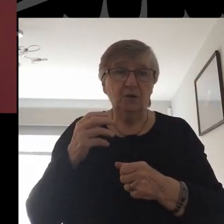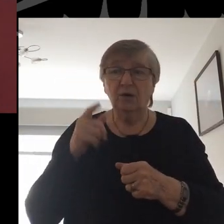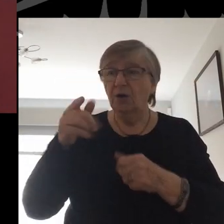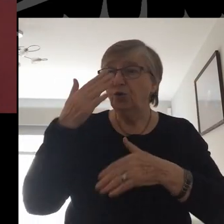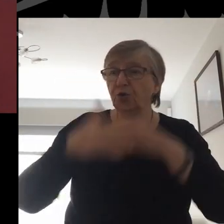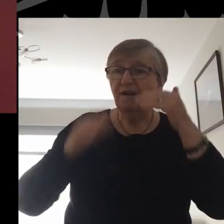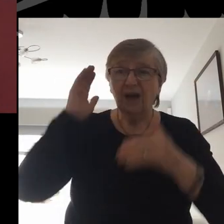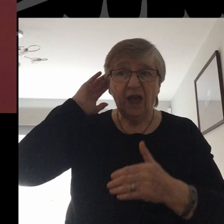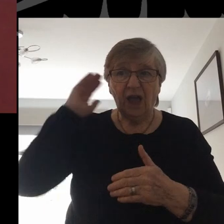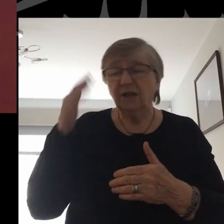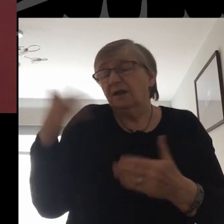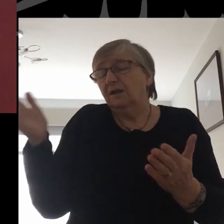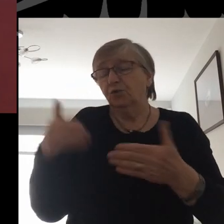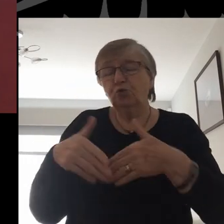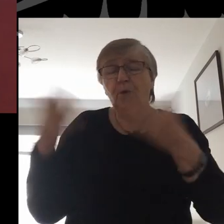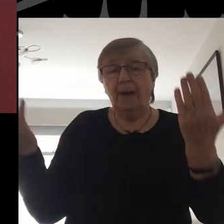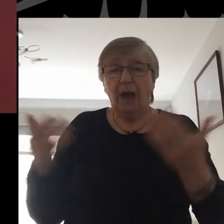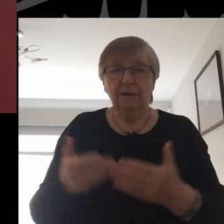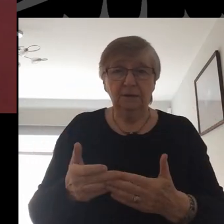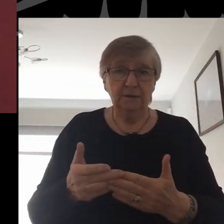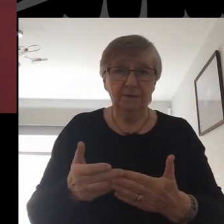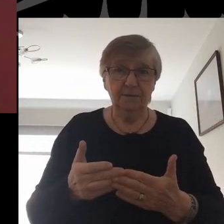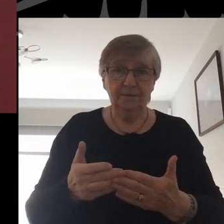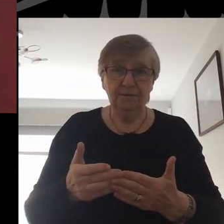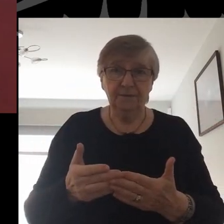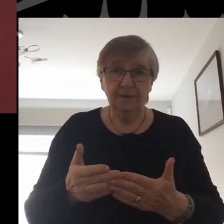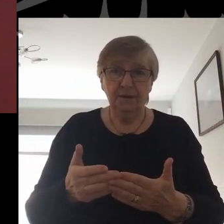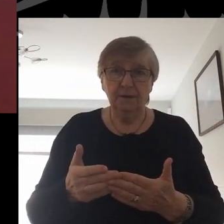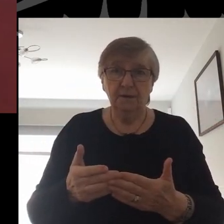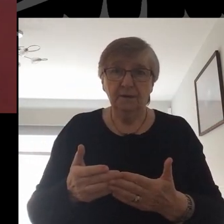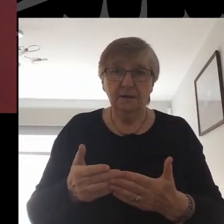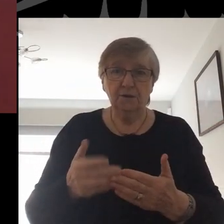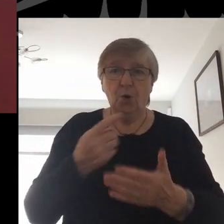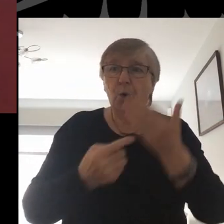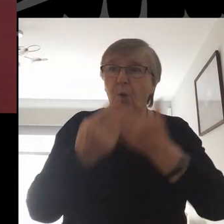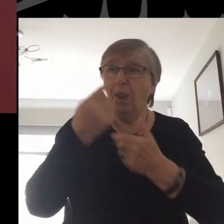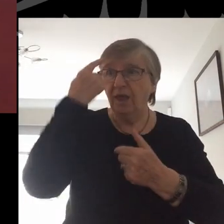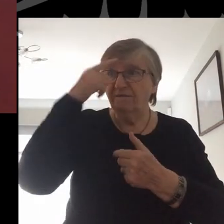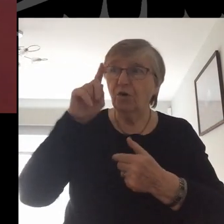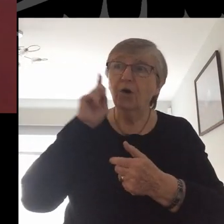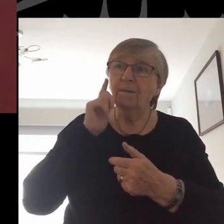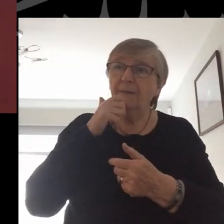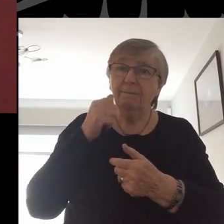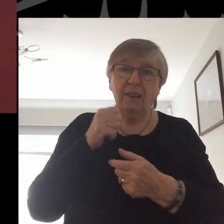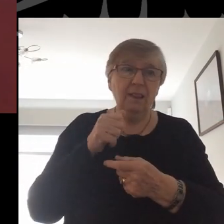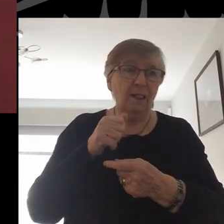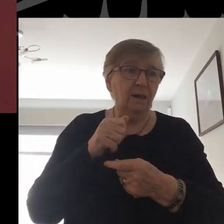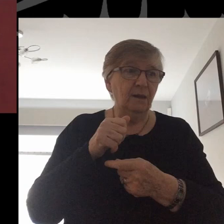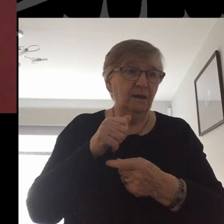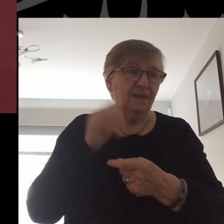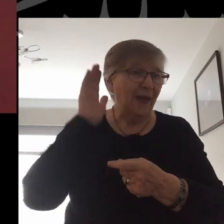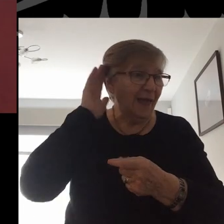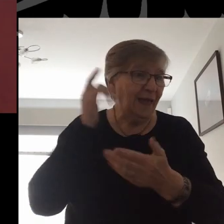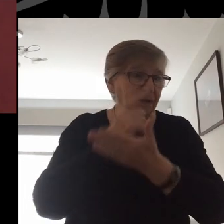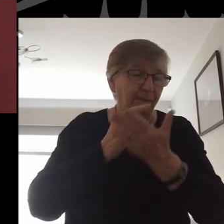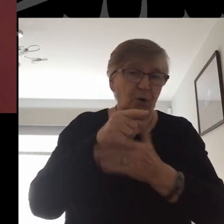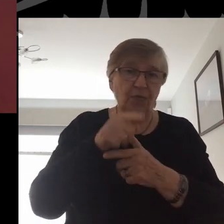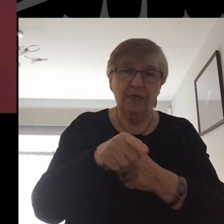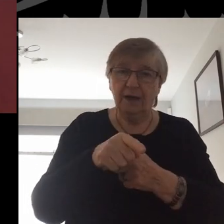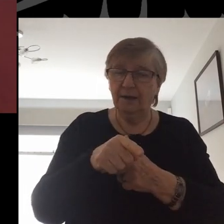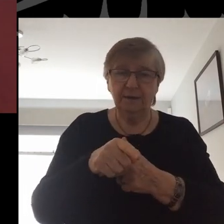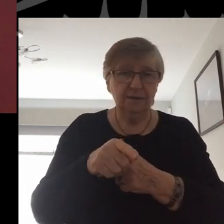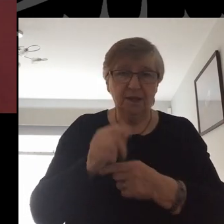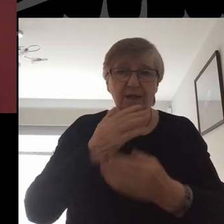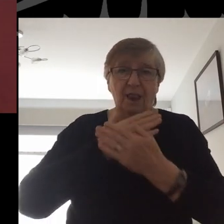or too bad if you're not in an area of the world where that program's broadcast, or too bad if you can't speak the language and didn't pick it up.